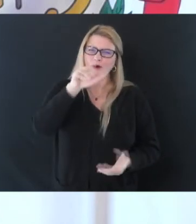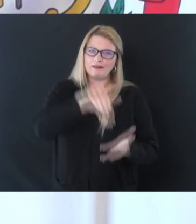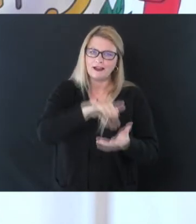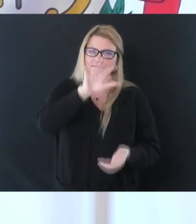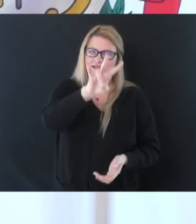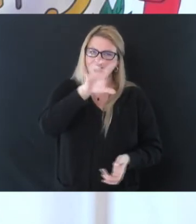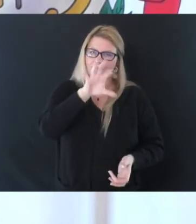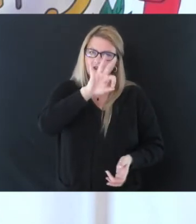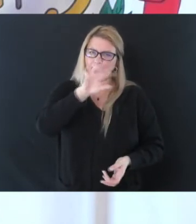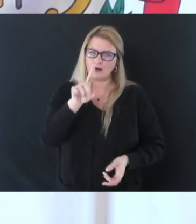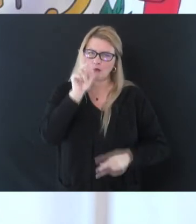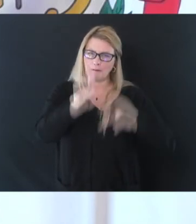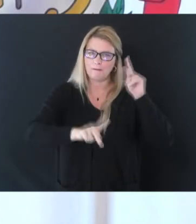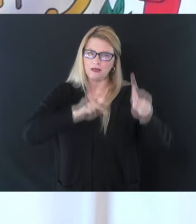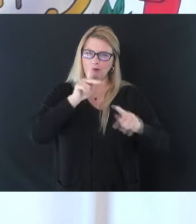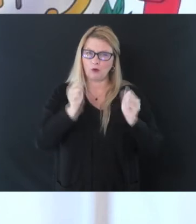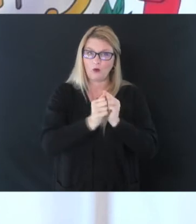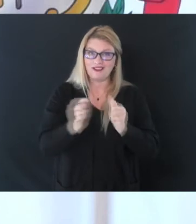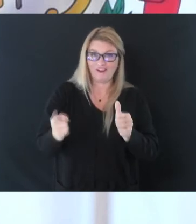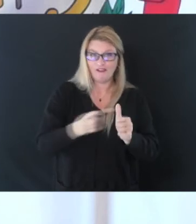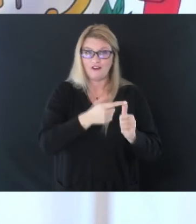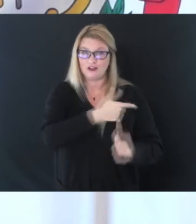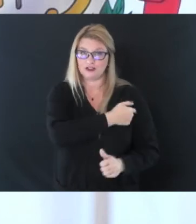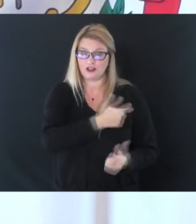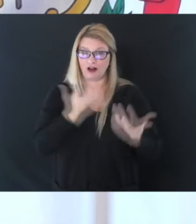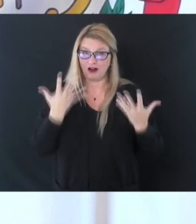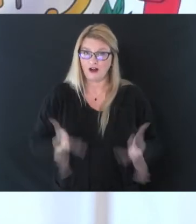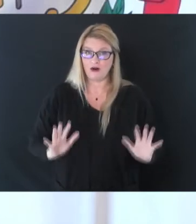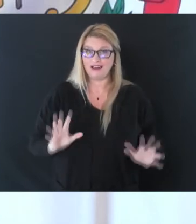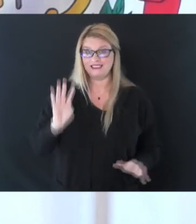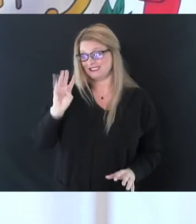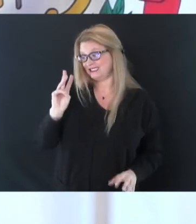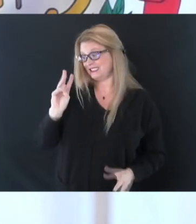84,791 individuals with the first shot.